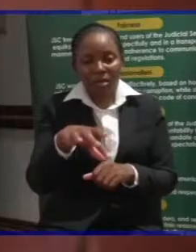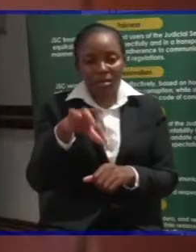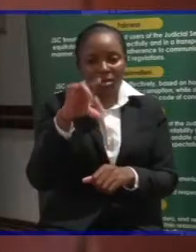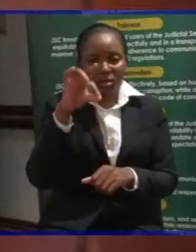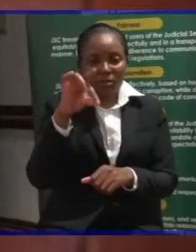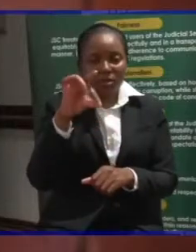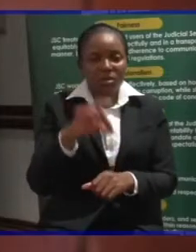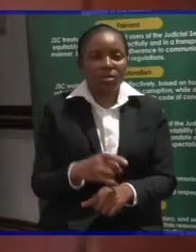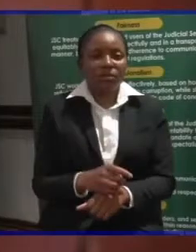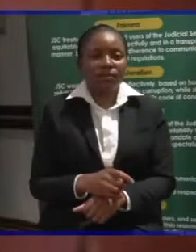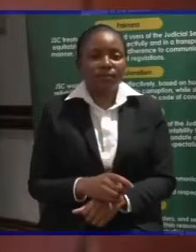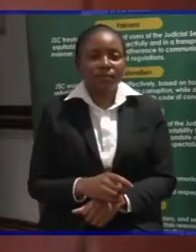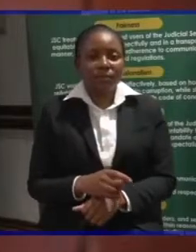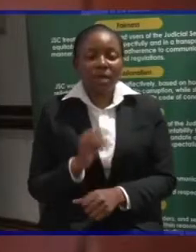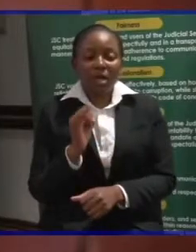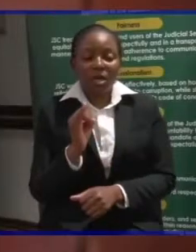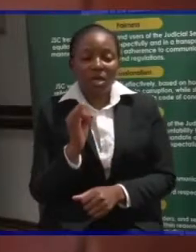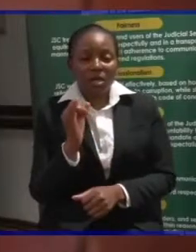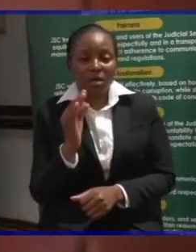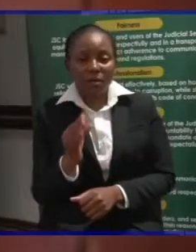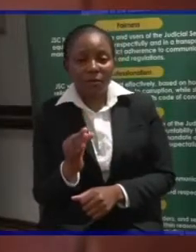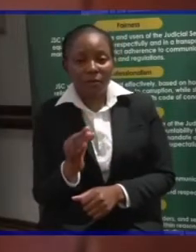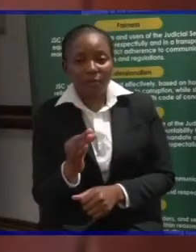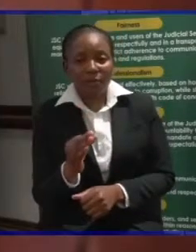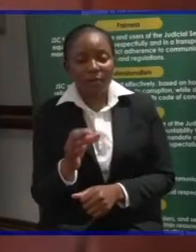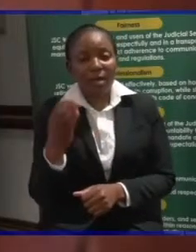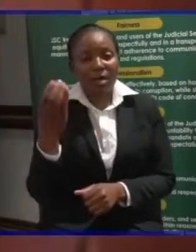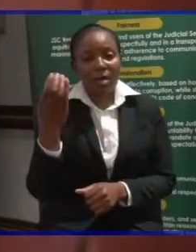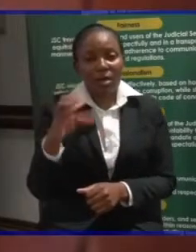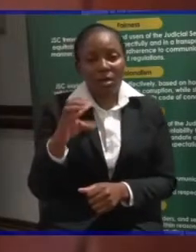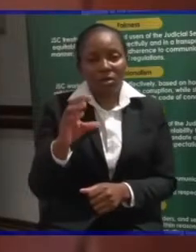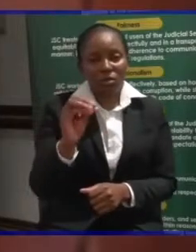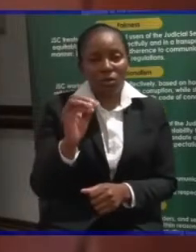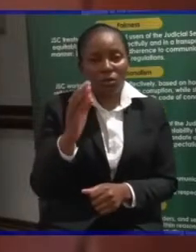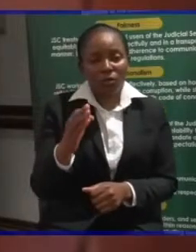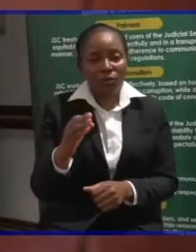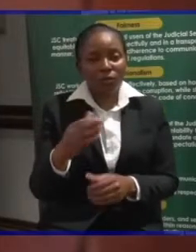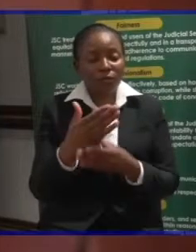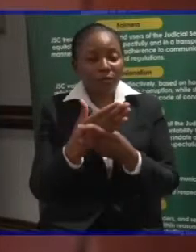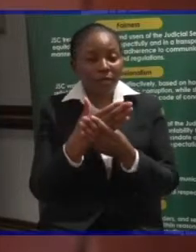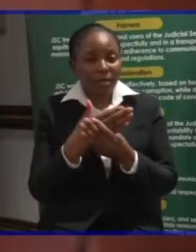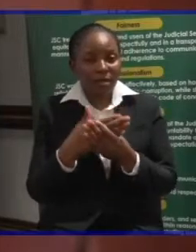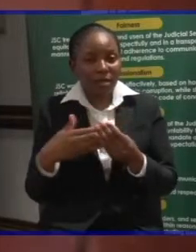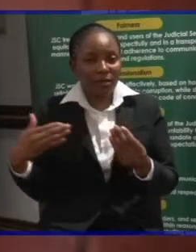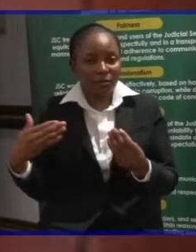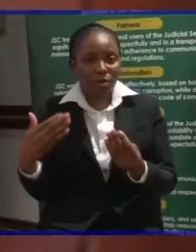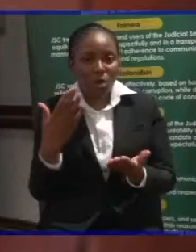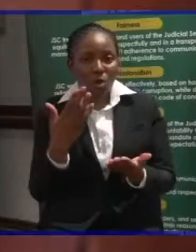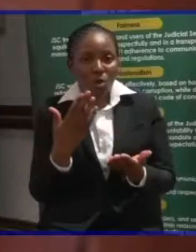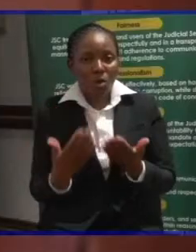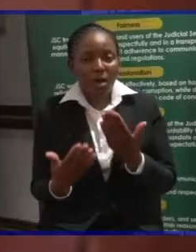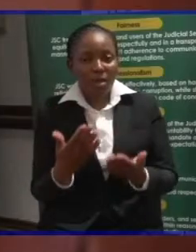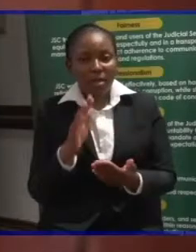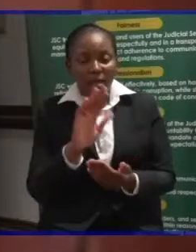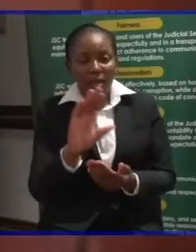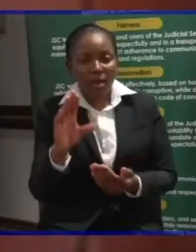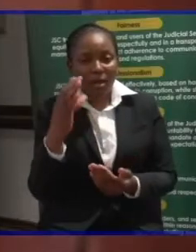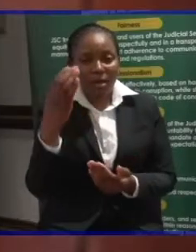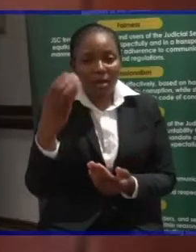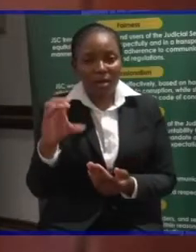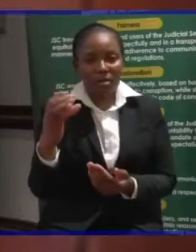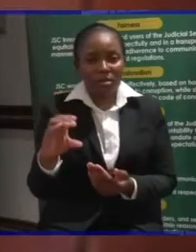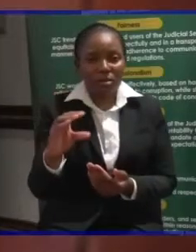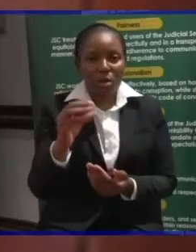exceptions? If it's a matter of theft or other offense